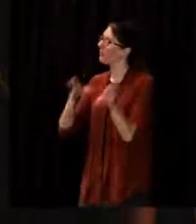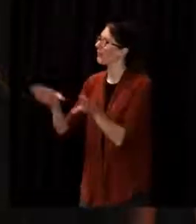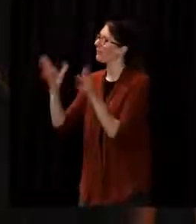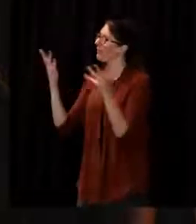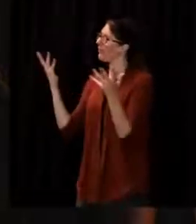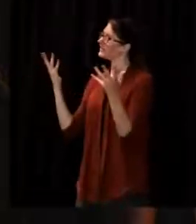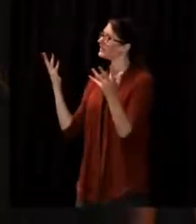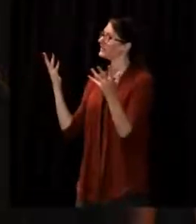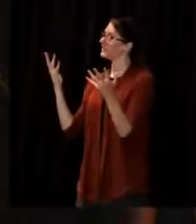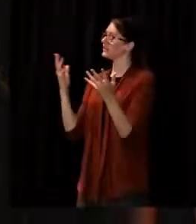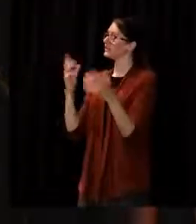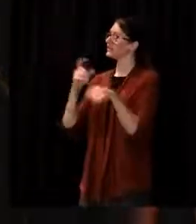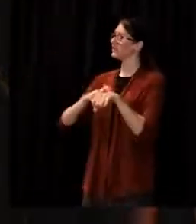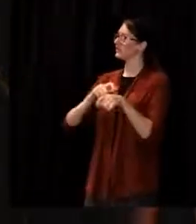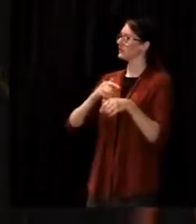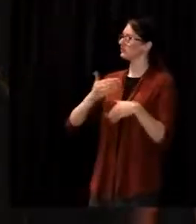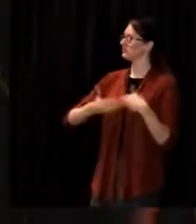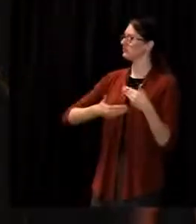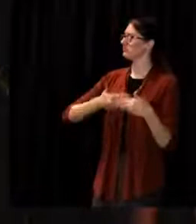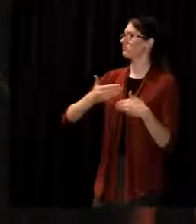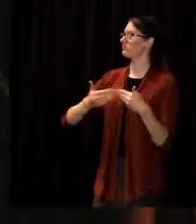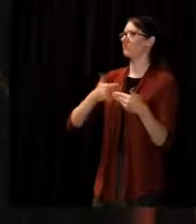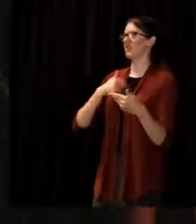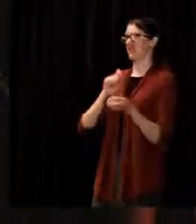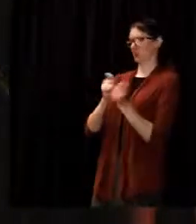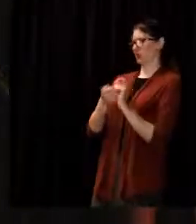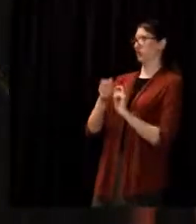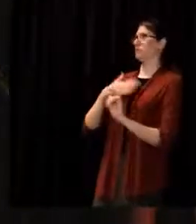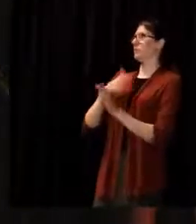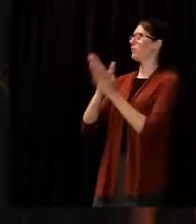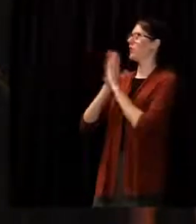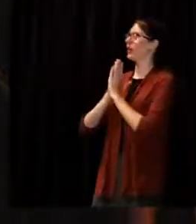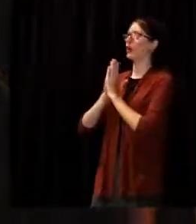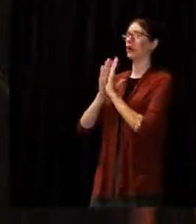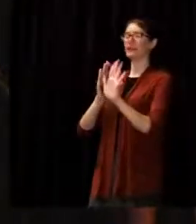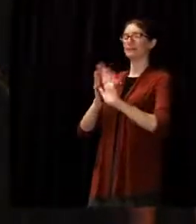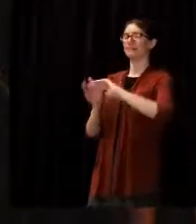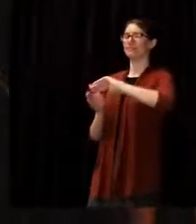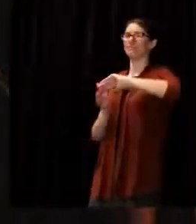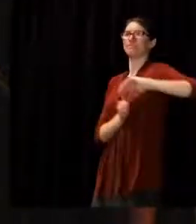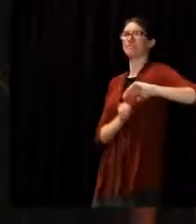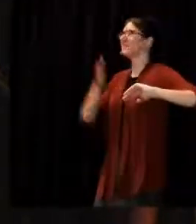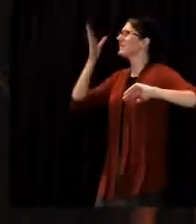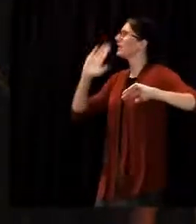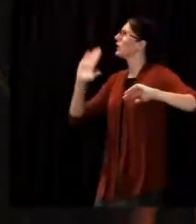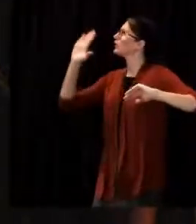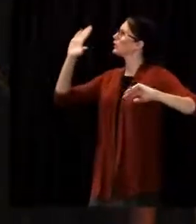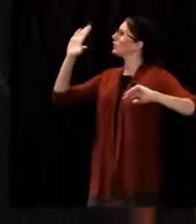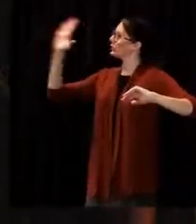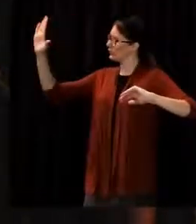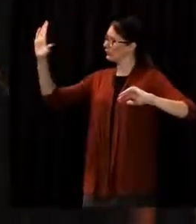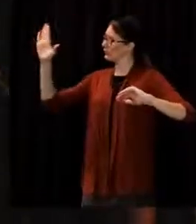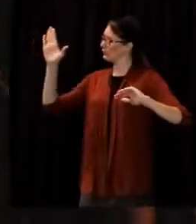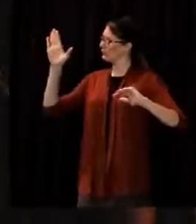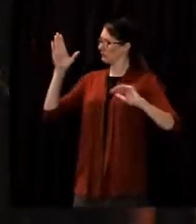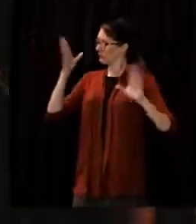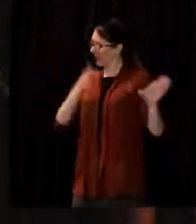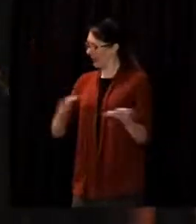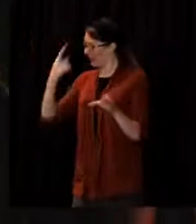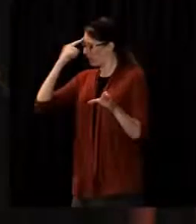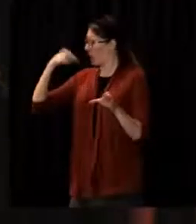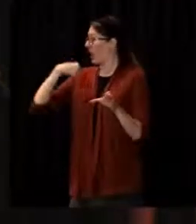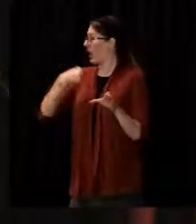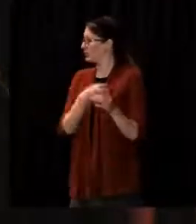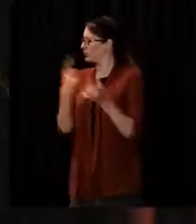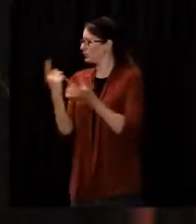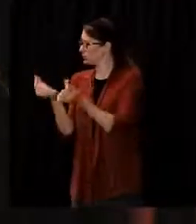changed. I quit praying that prayer. I changed it to instead, God, what is it that you want us to do specifically? What would you have us